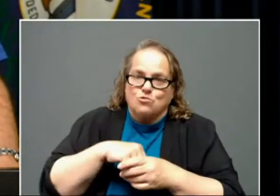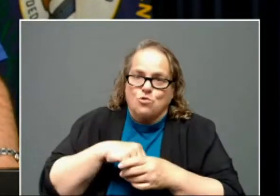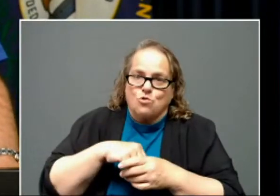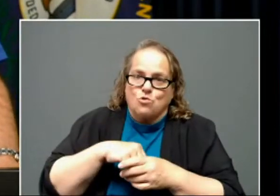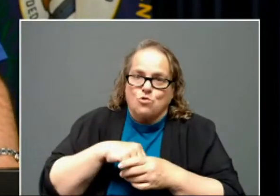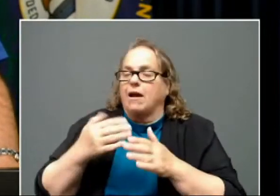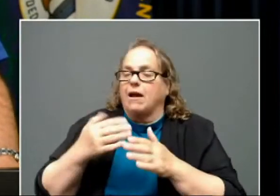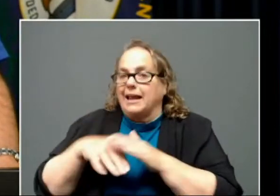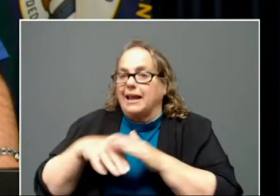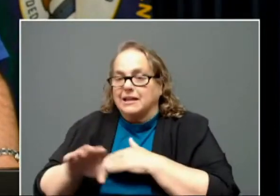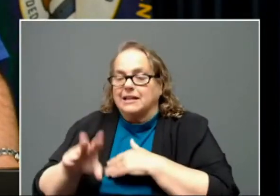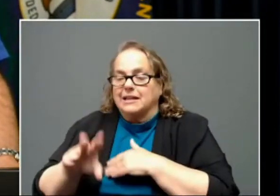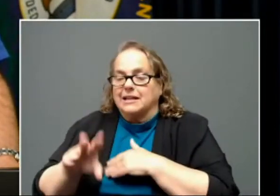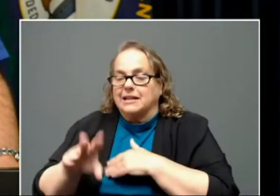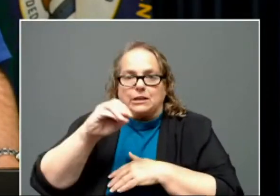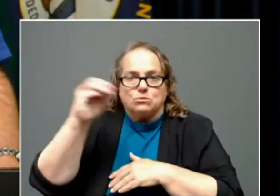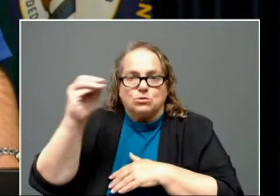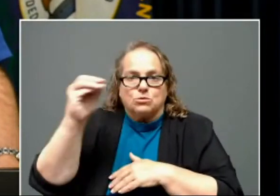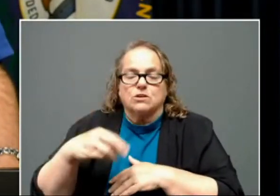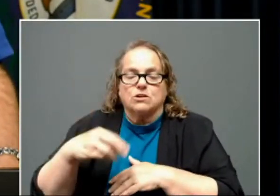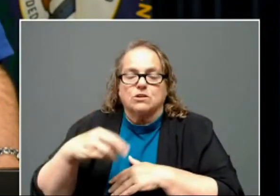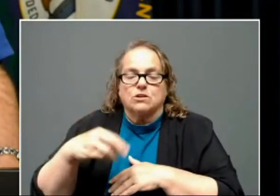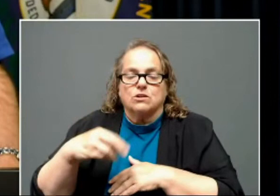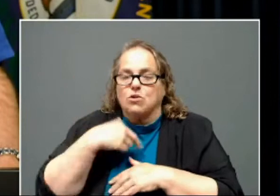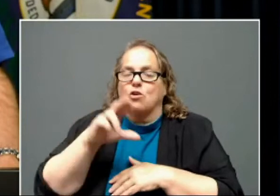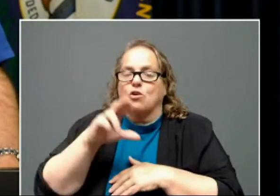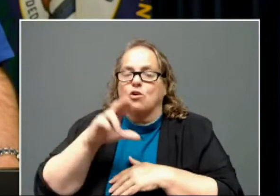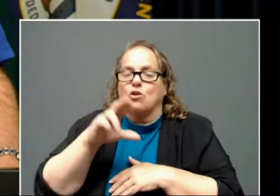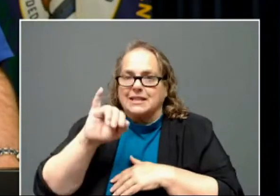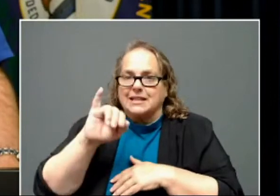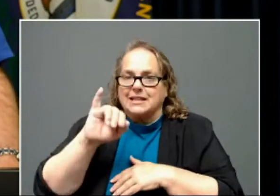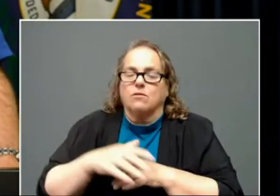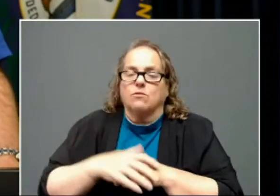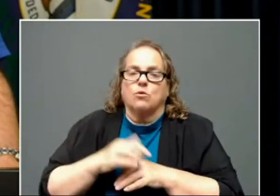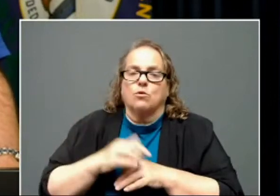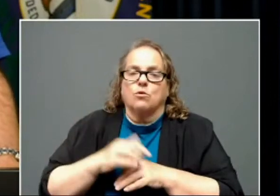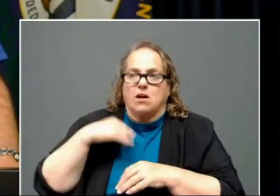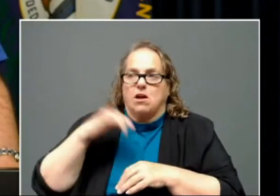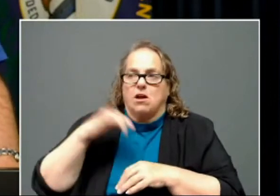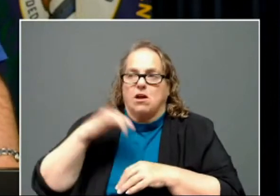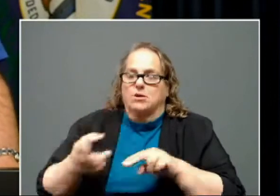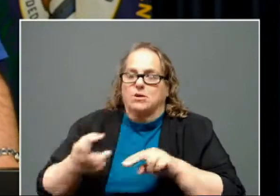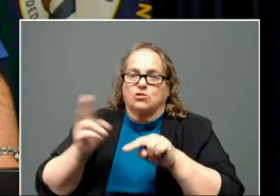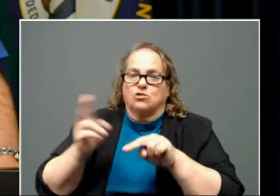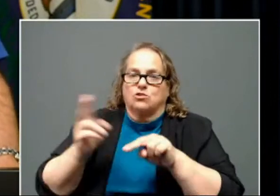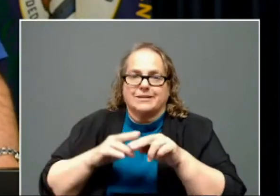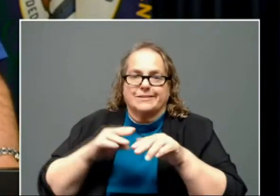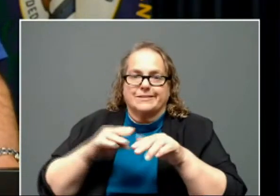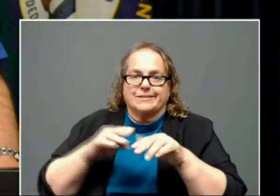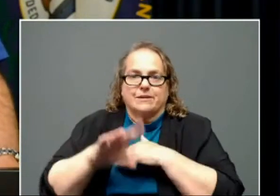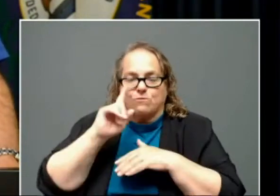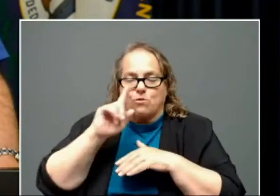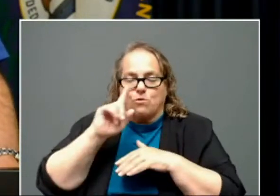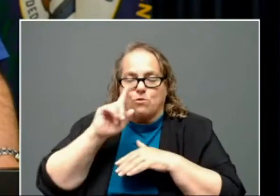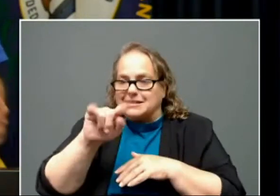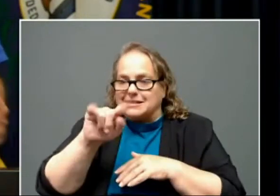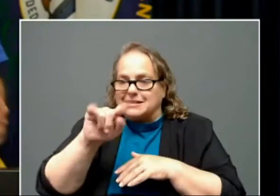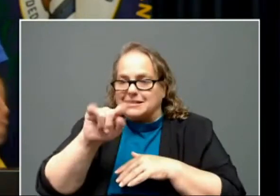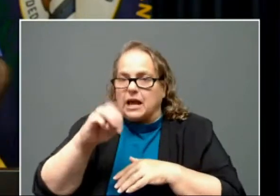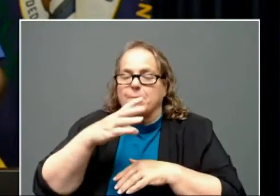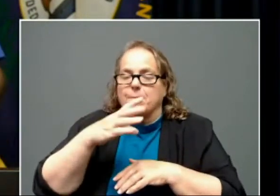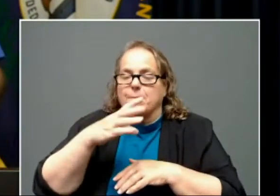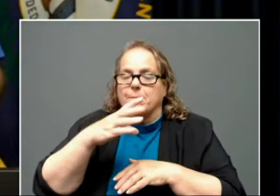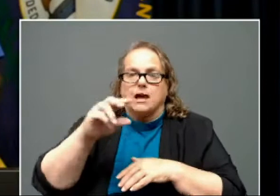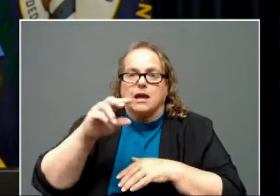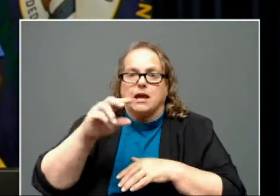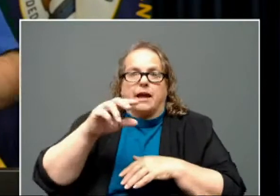like restaurants and retail and others. We were able to increase capacity for stadiums and arenas, outside and indoor. We were able